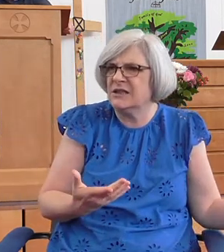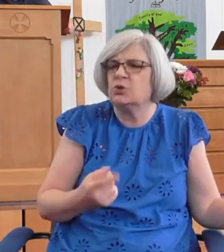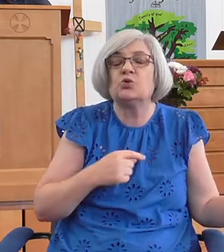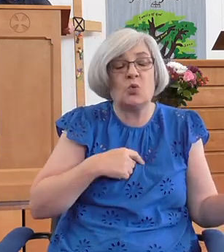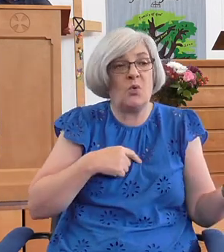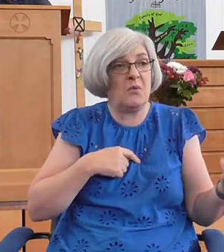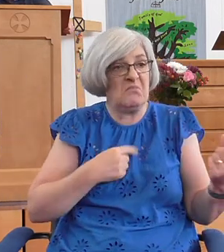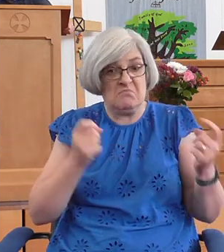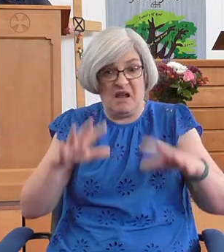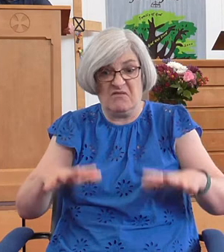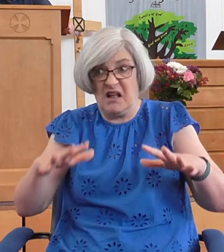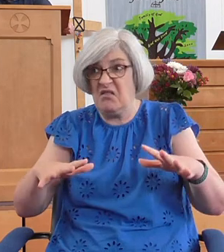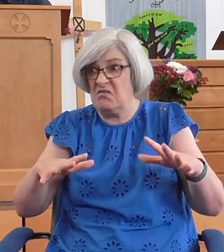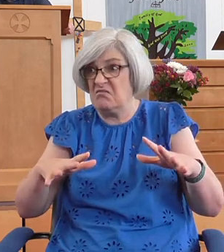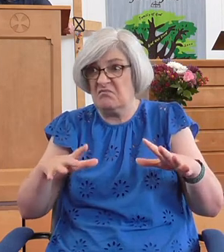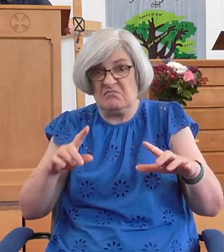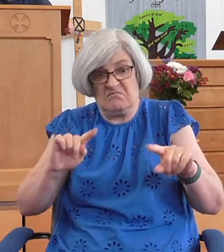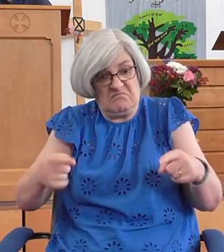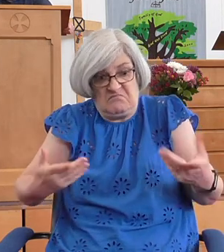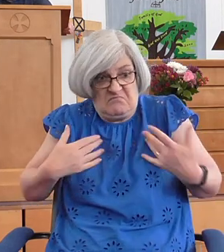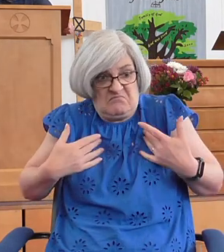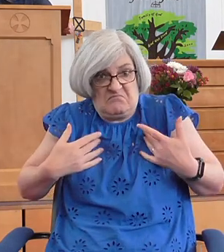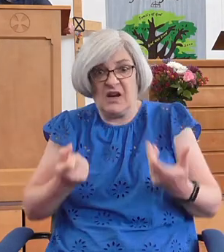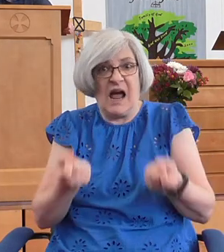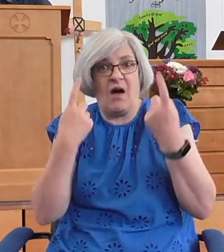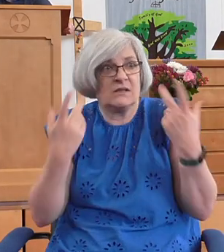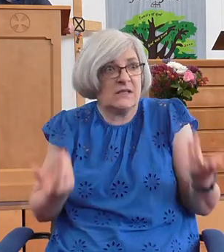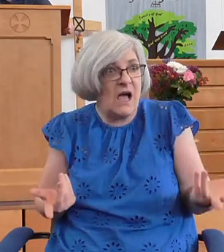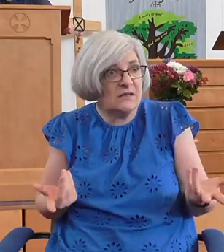generations something they can understand.